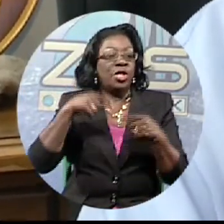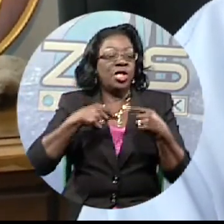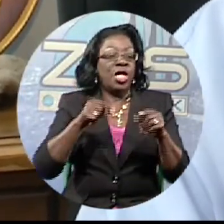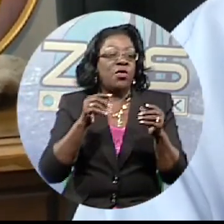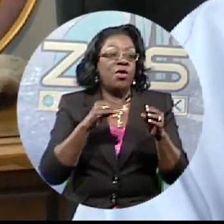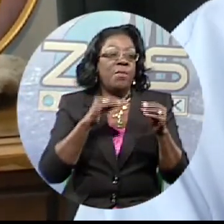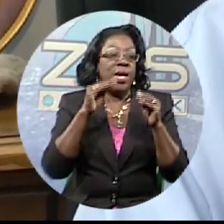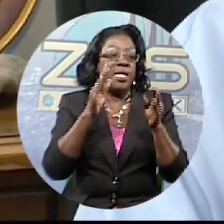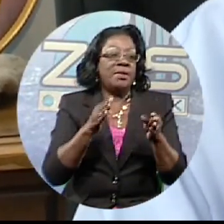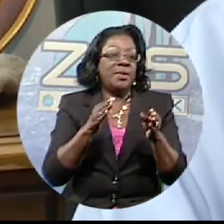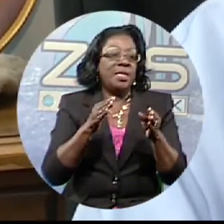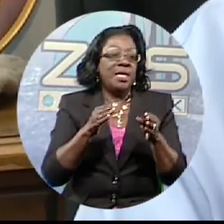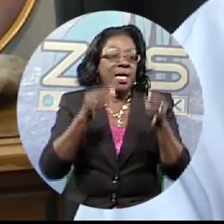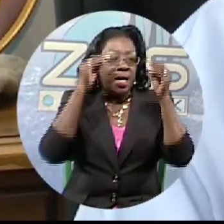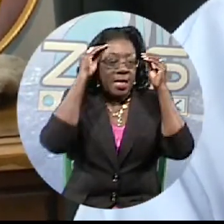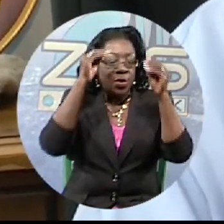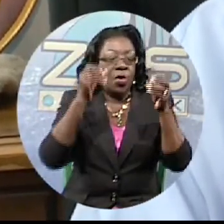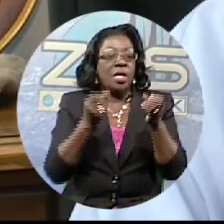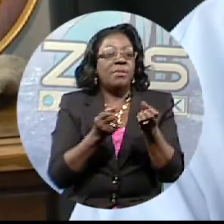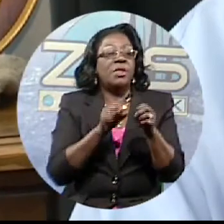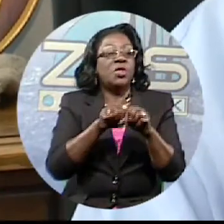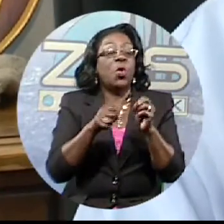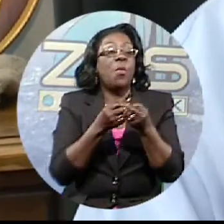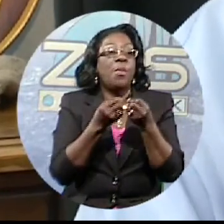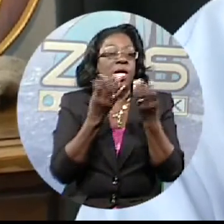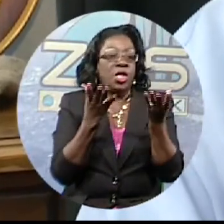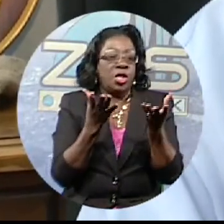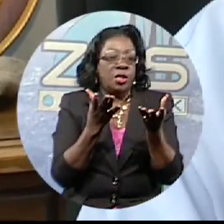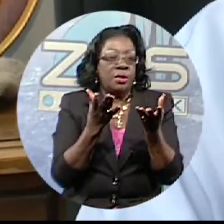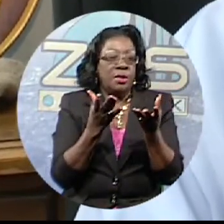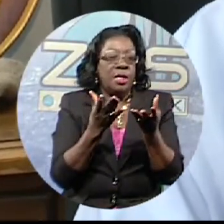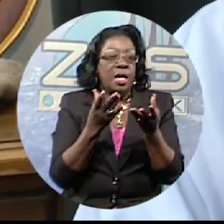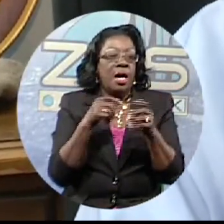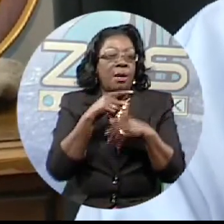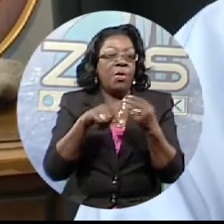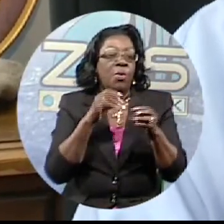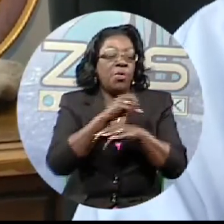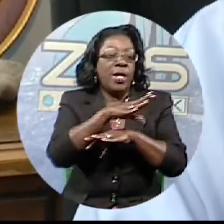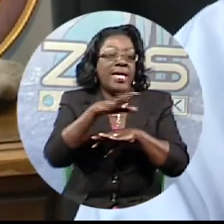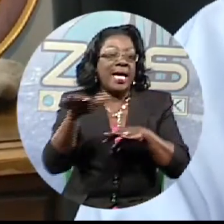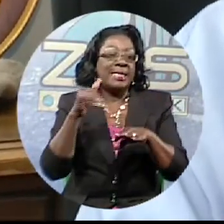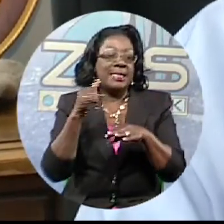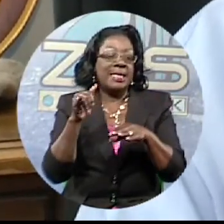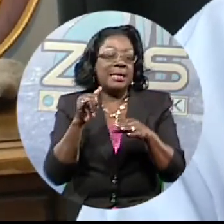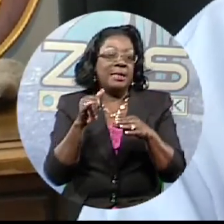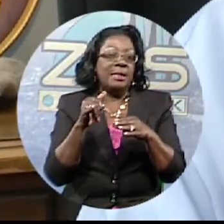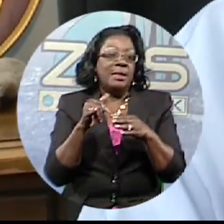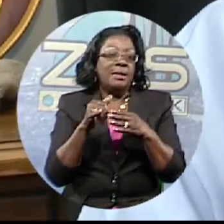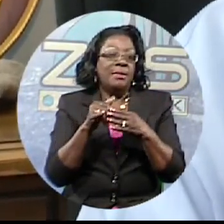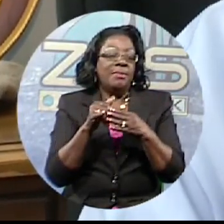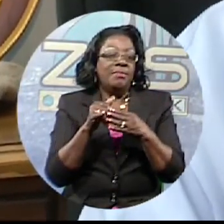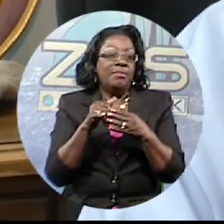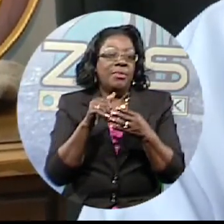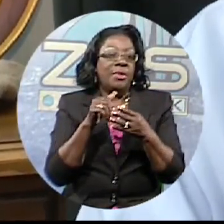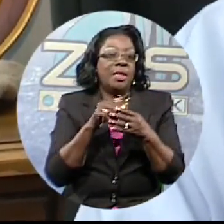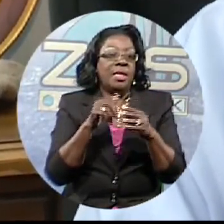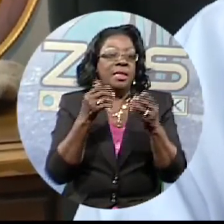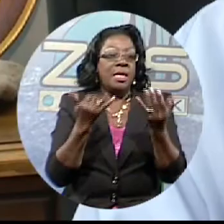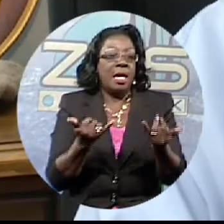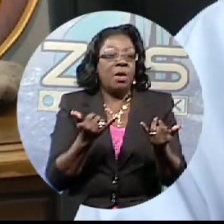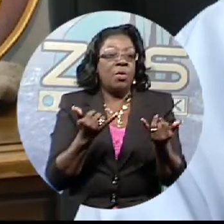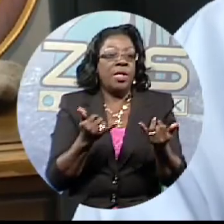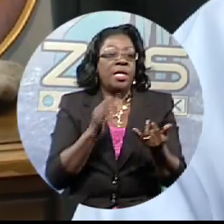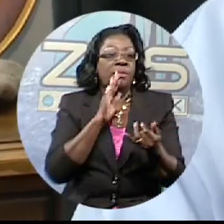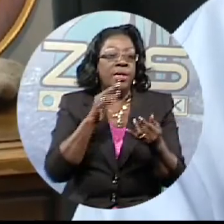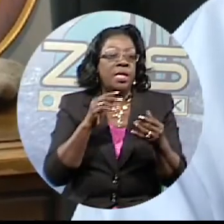And he taught me so many things about broadcasting that today it helped me in my chairmanship here at